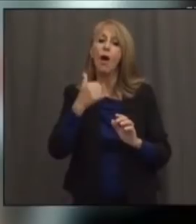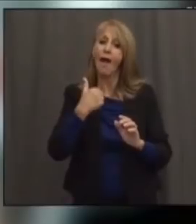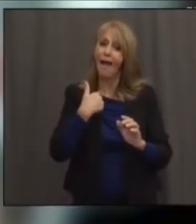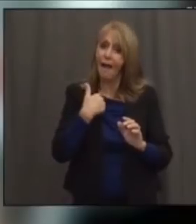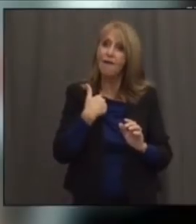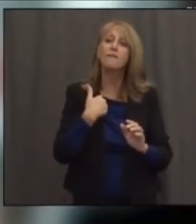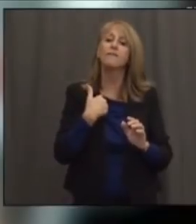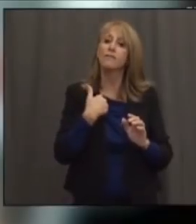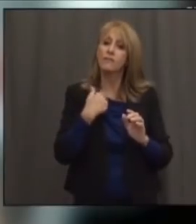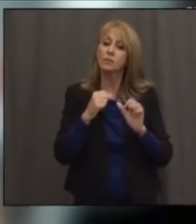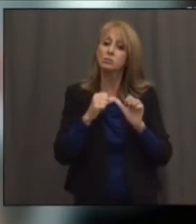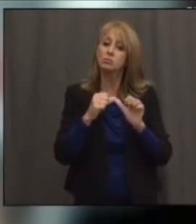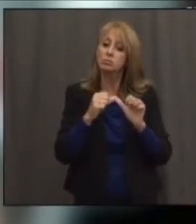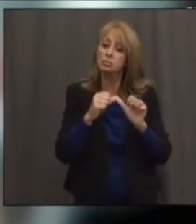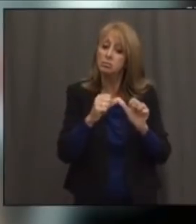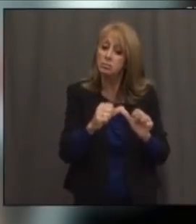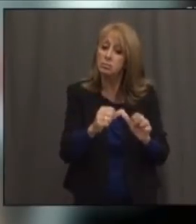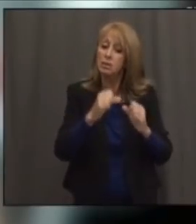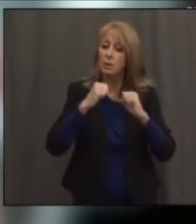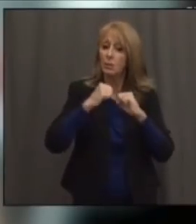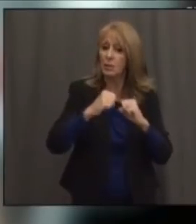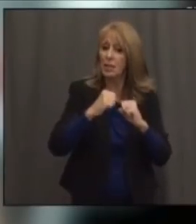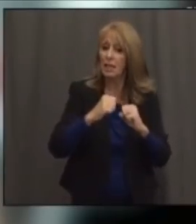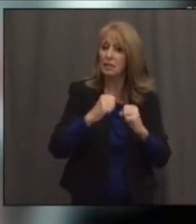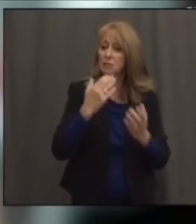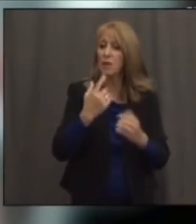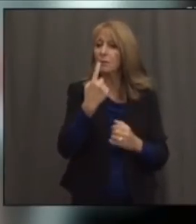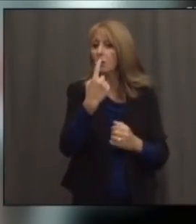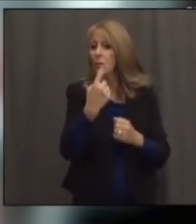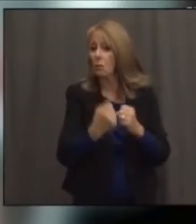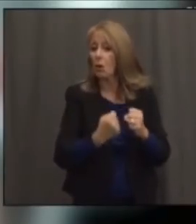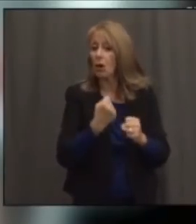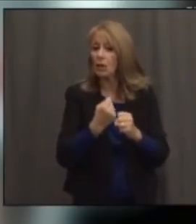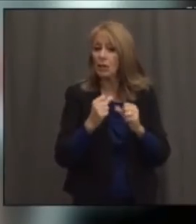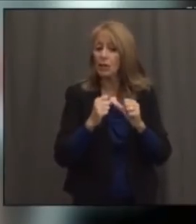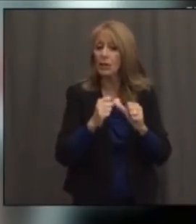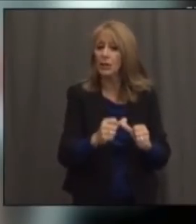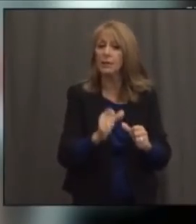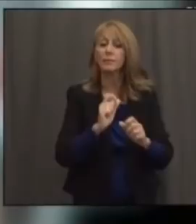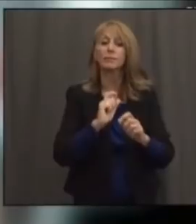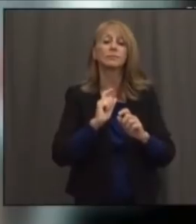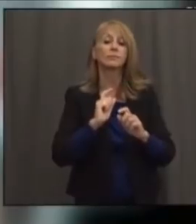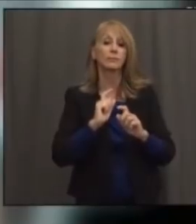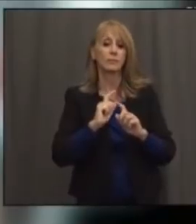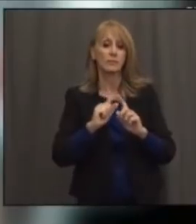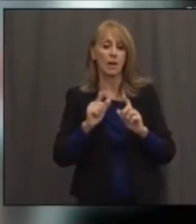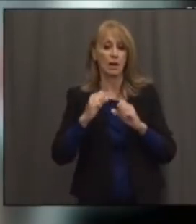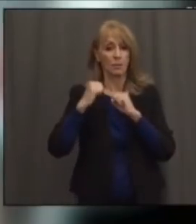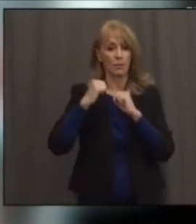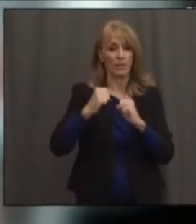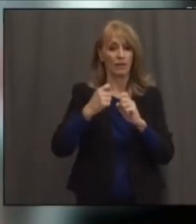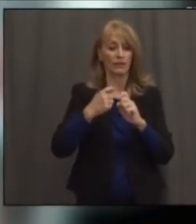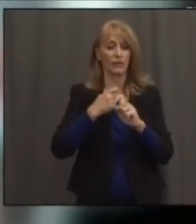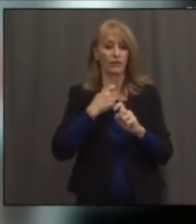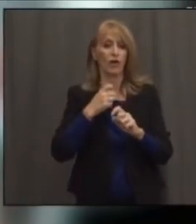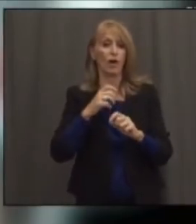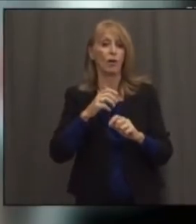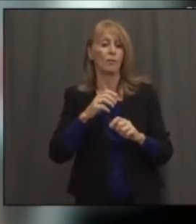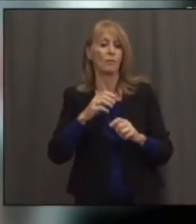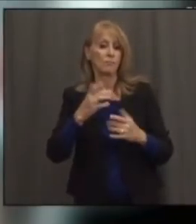that extends beyond, maybe a year, maybe beyond, if you're talking about protection from infection,